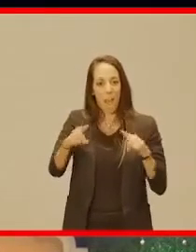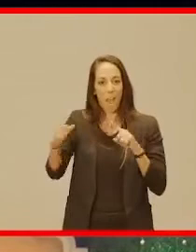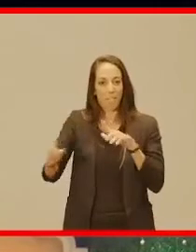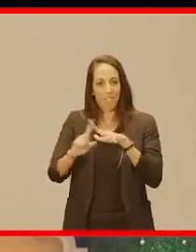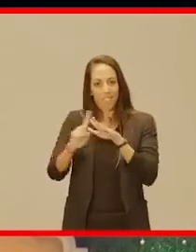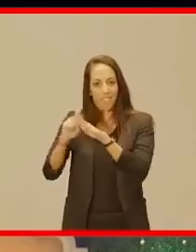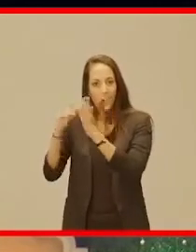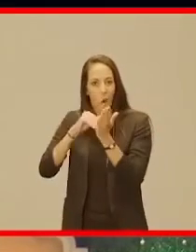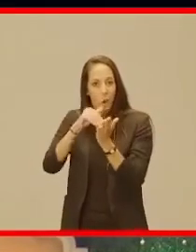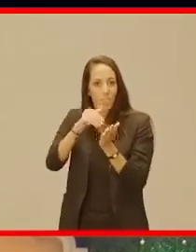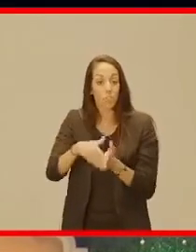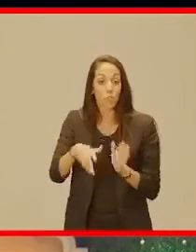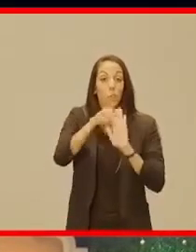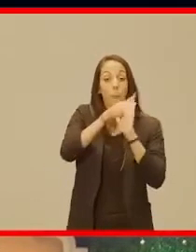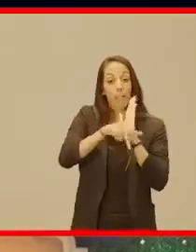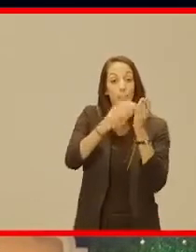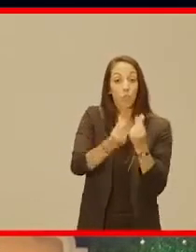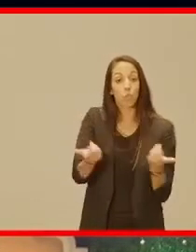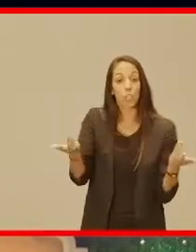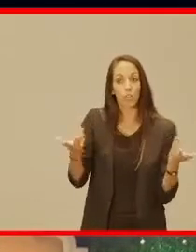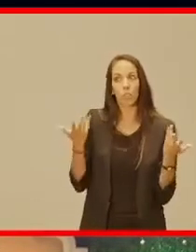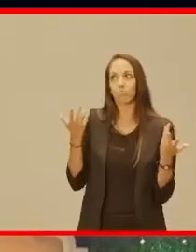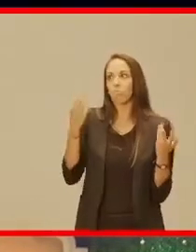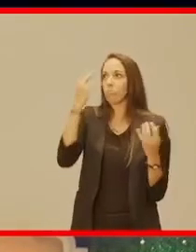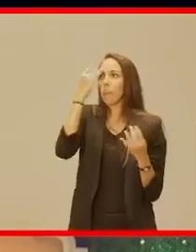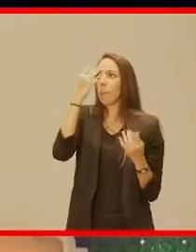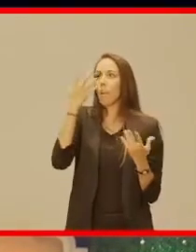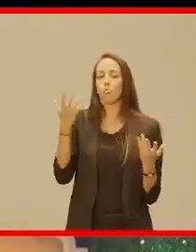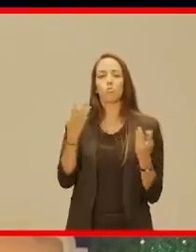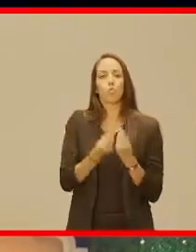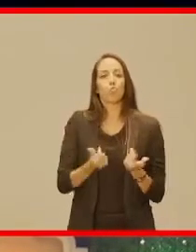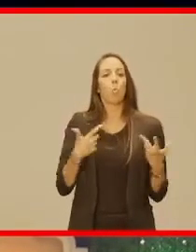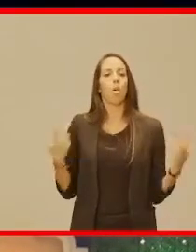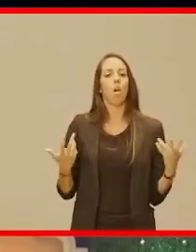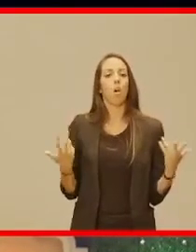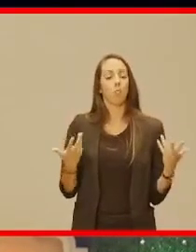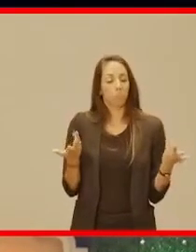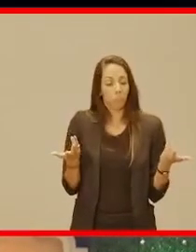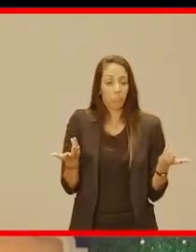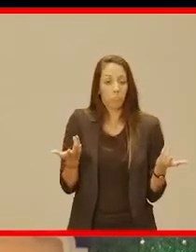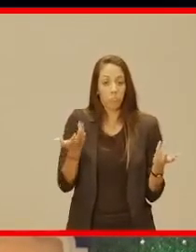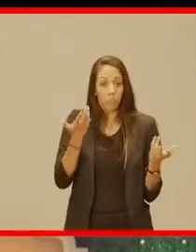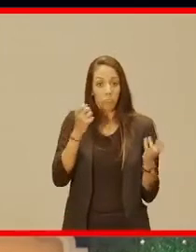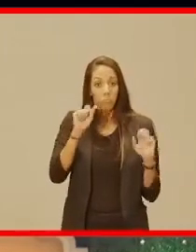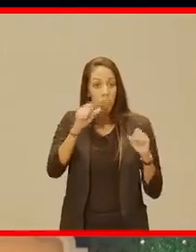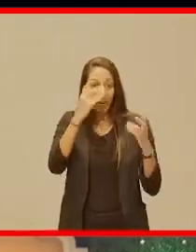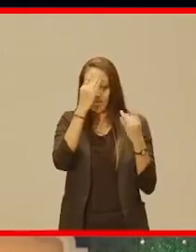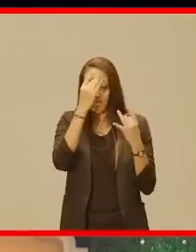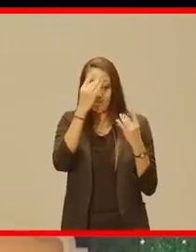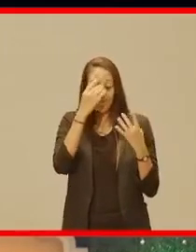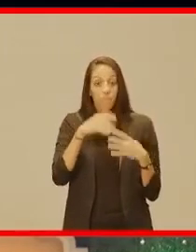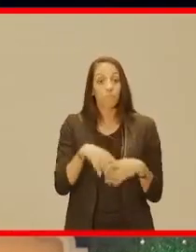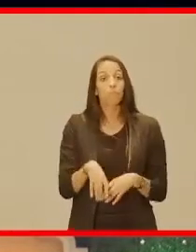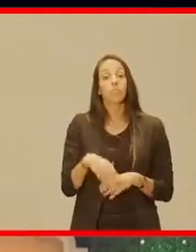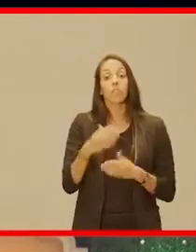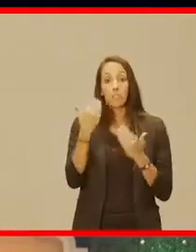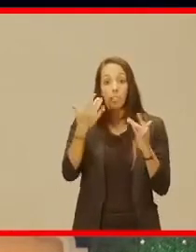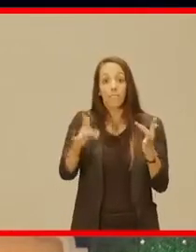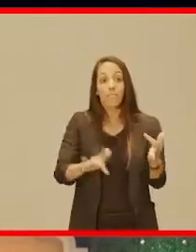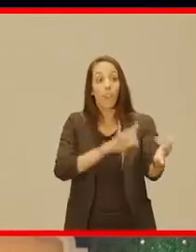policy solutions. That's so right. What's a solution for this? And can we take the legislative route? And that's a question that you could ask your legislator. Say,